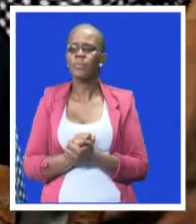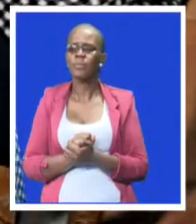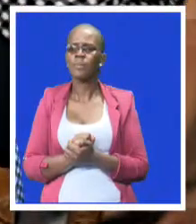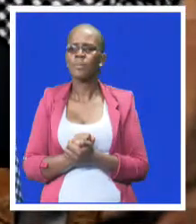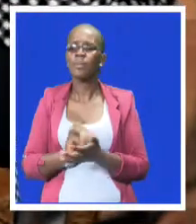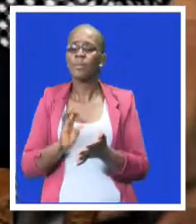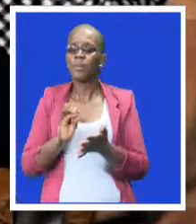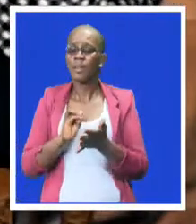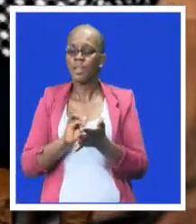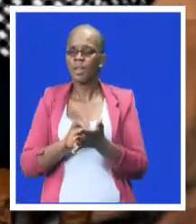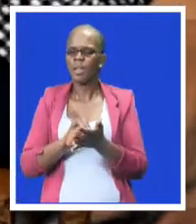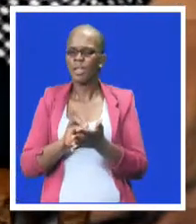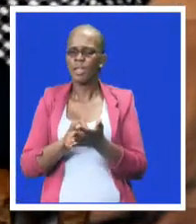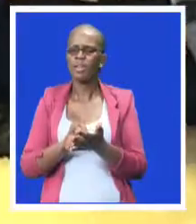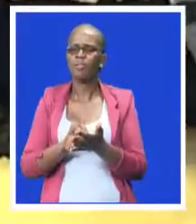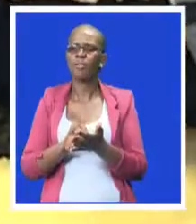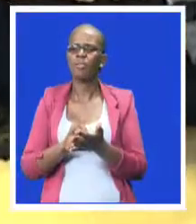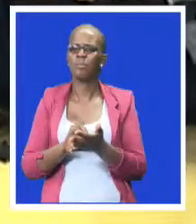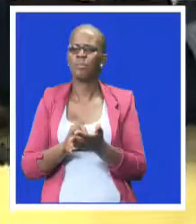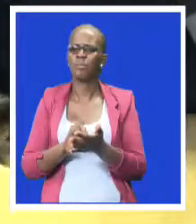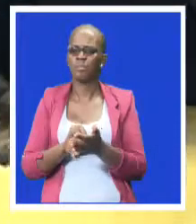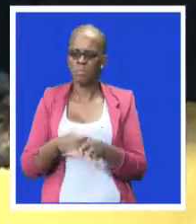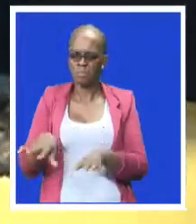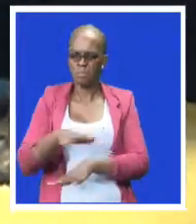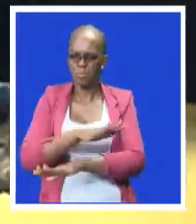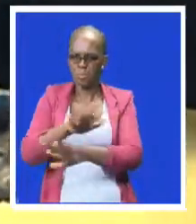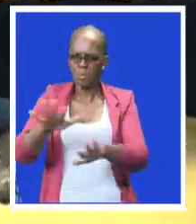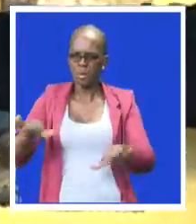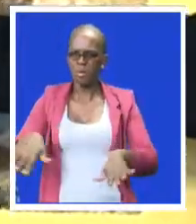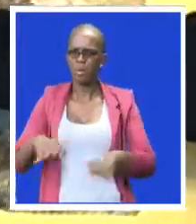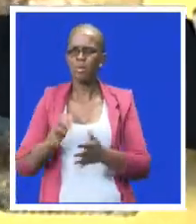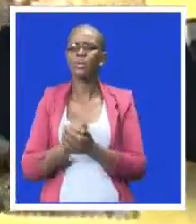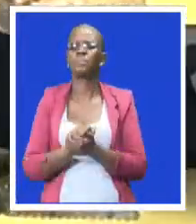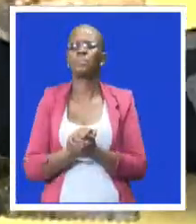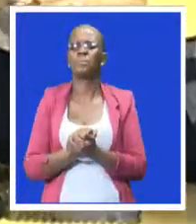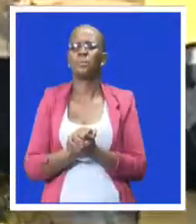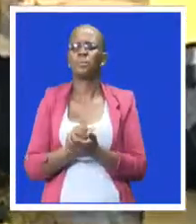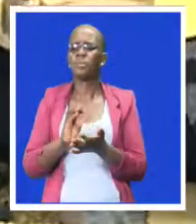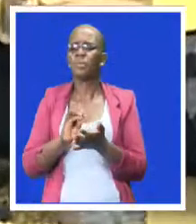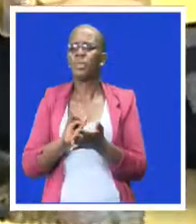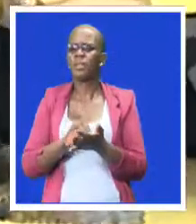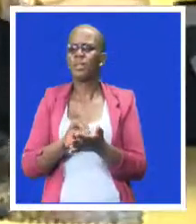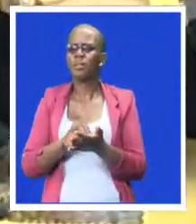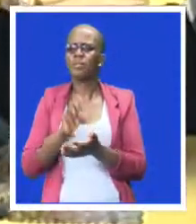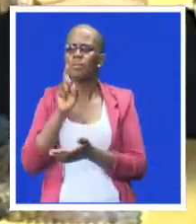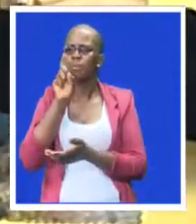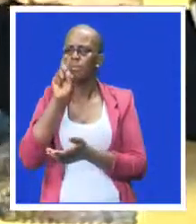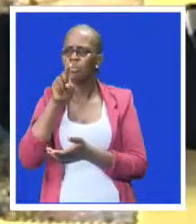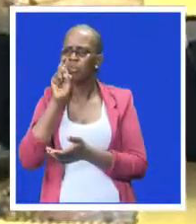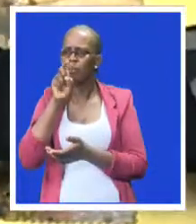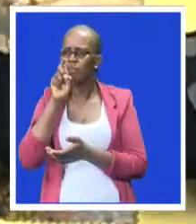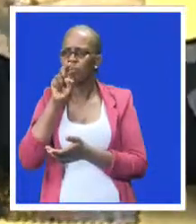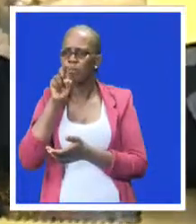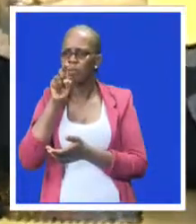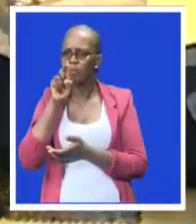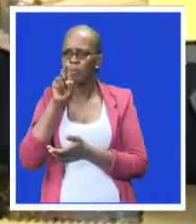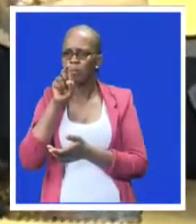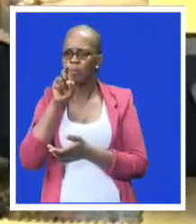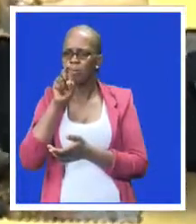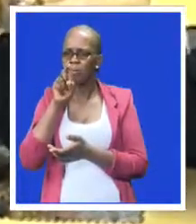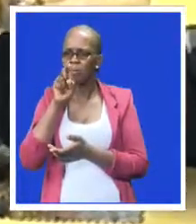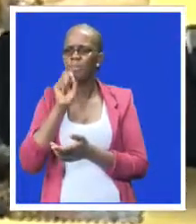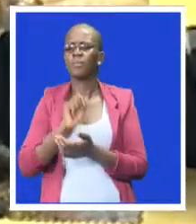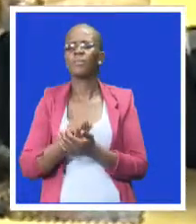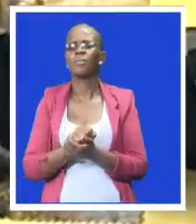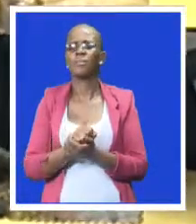we have around us. And here we have a chicken. We call it a rooster, right? And what sound